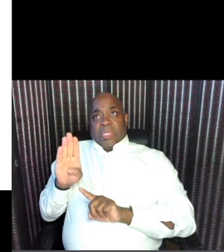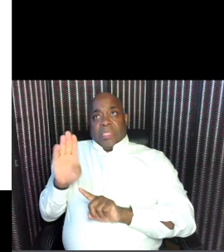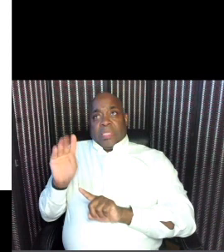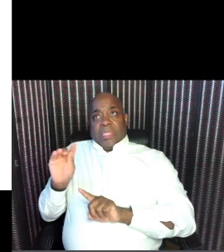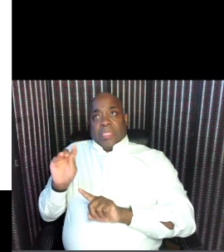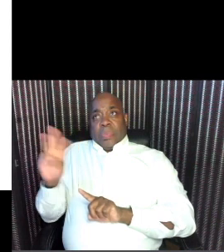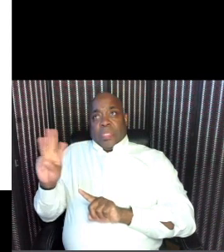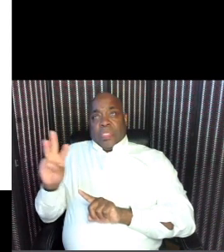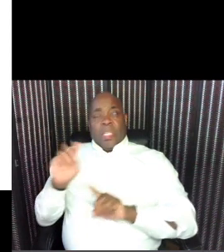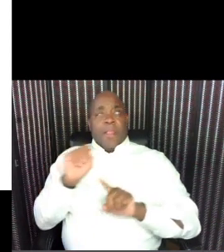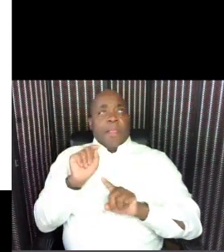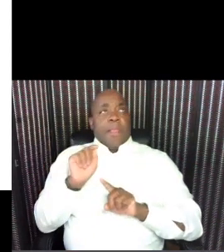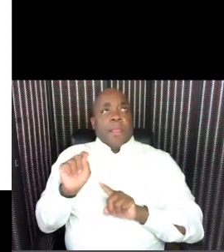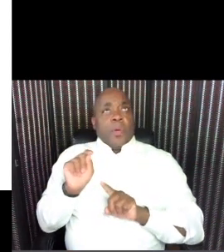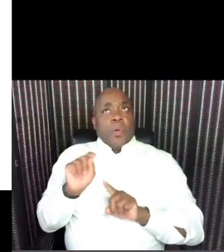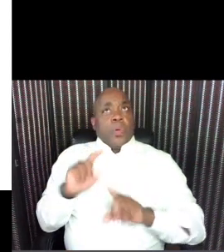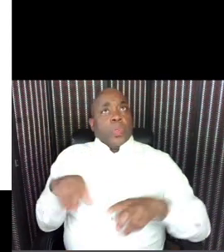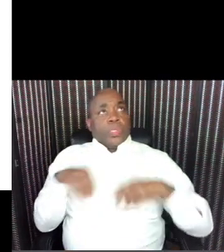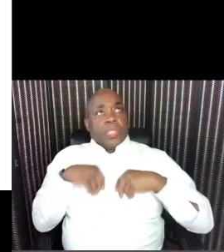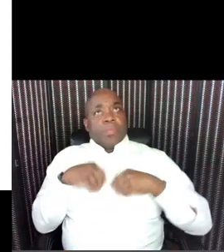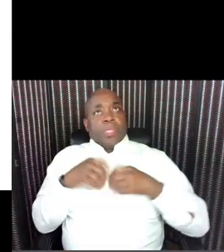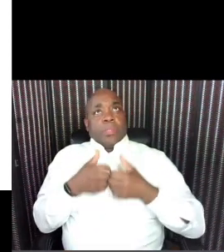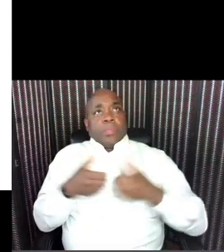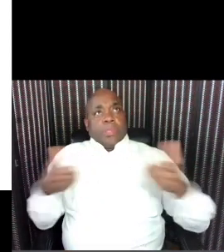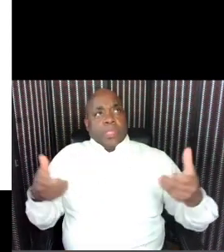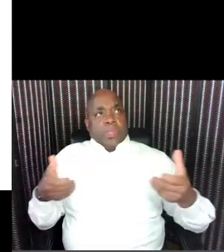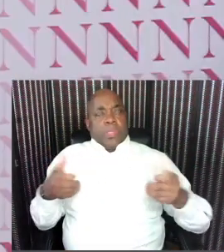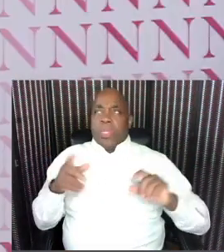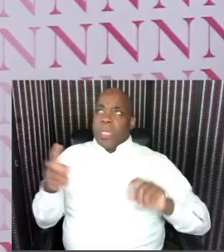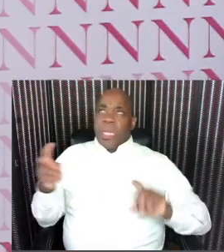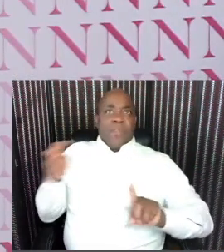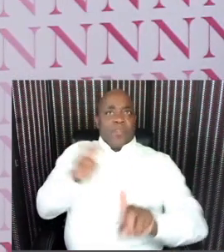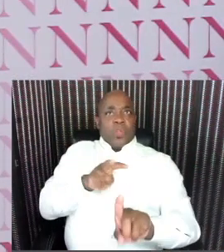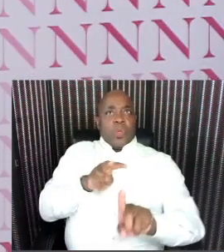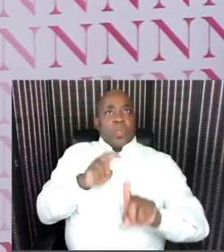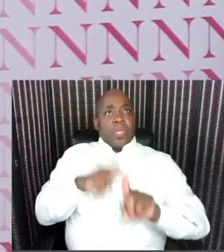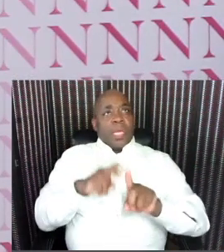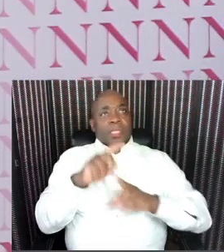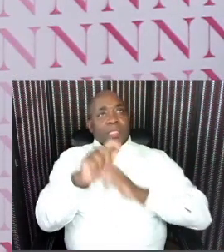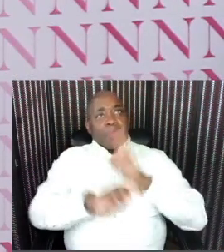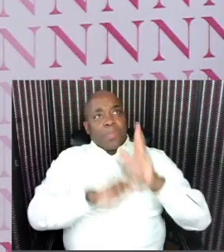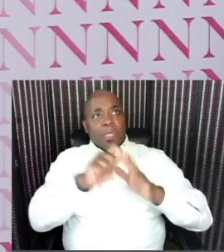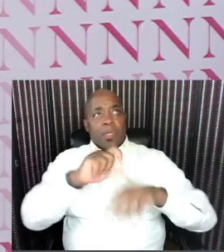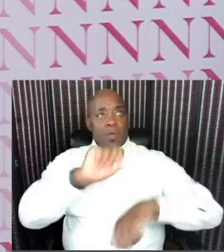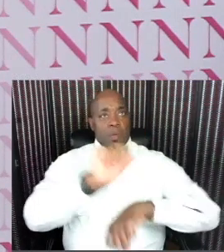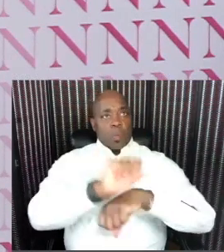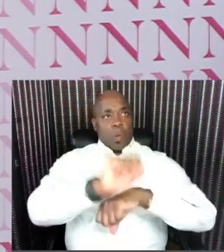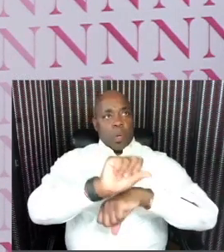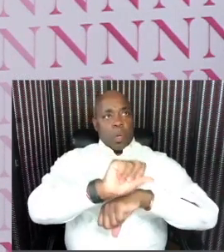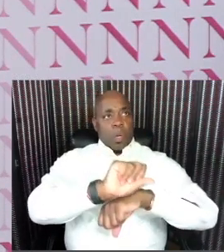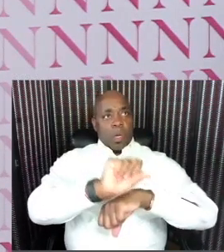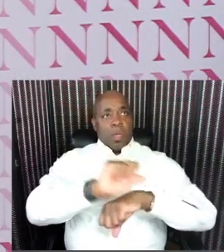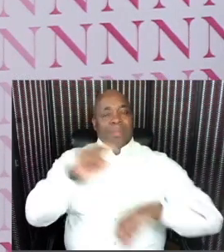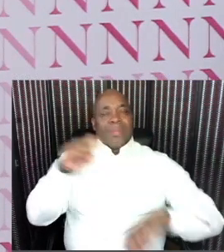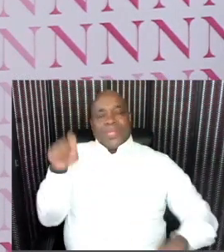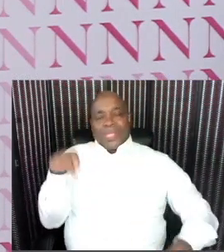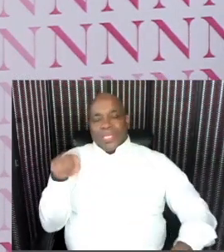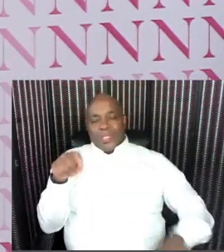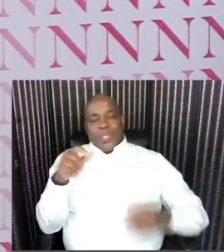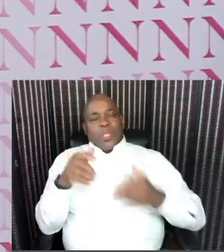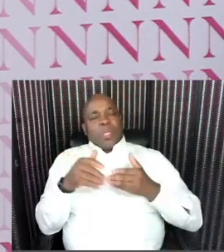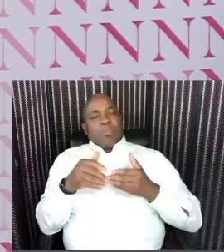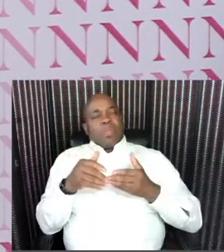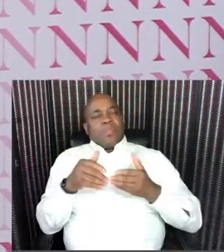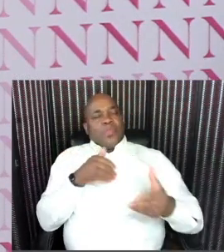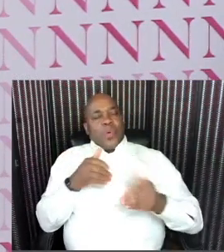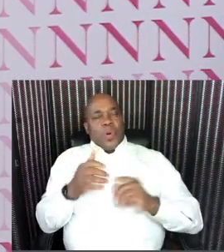accepting segregation, they saw this as a period of work that was necessary before they were pressed for a